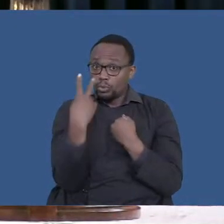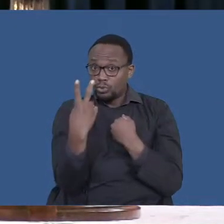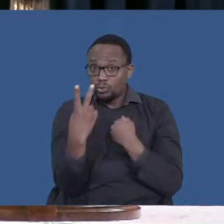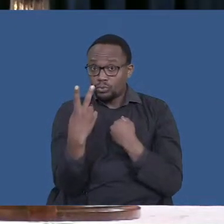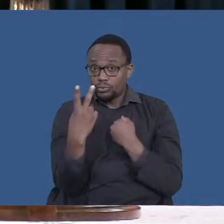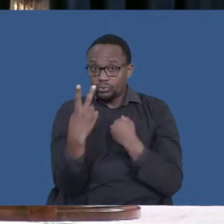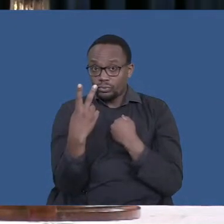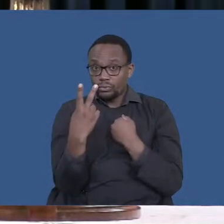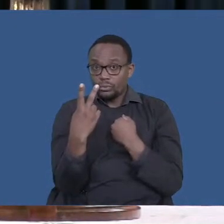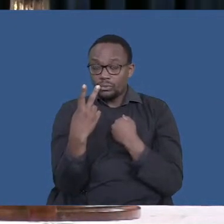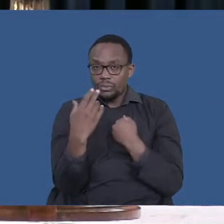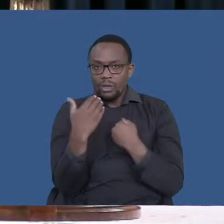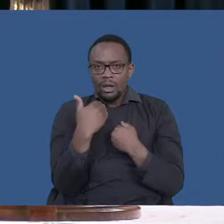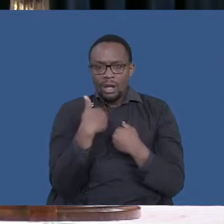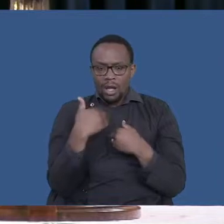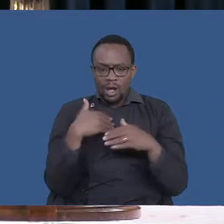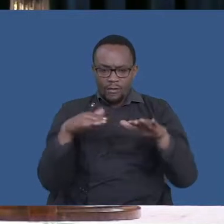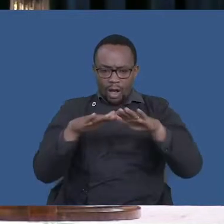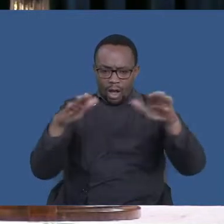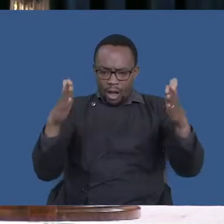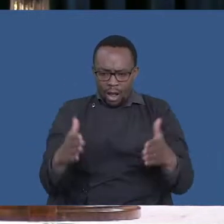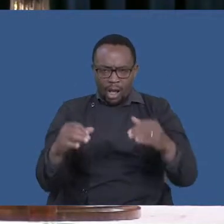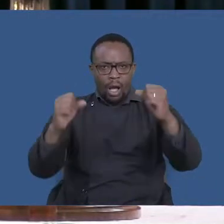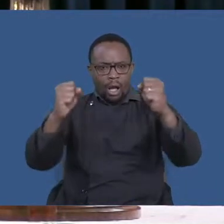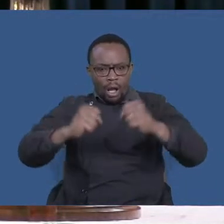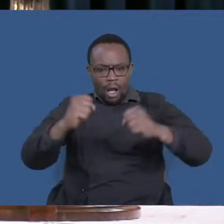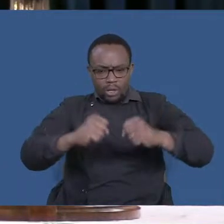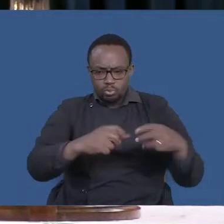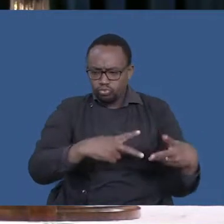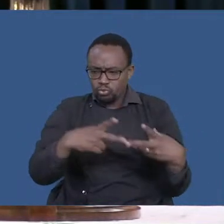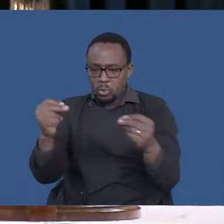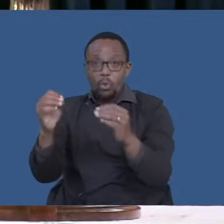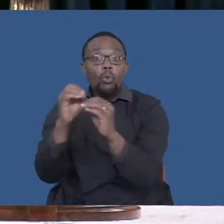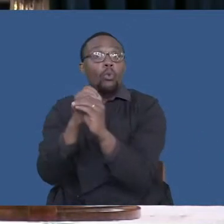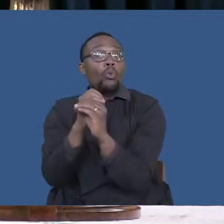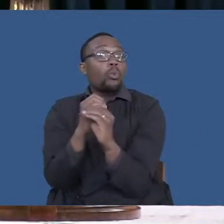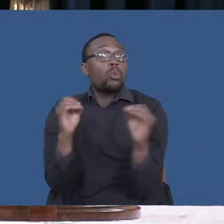told that they carried the Ark of the Covenant to battle as they went.